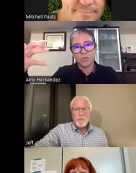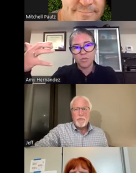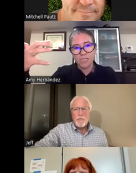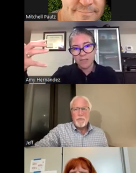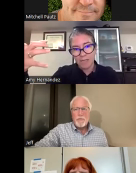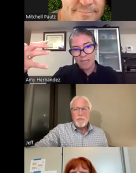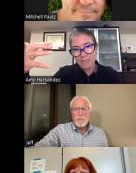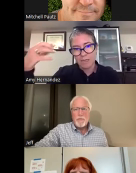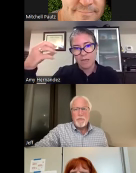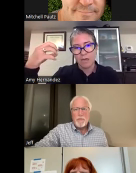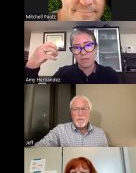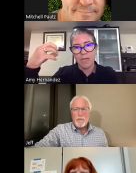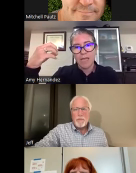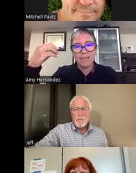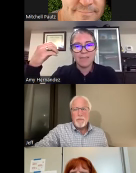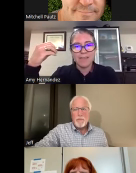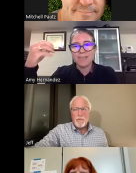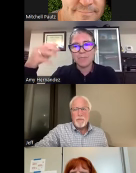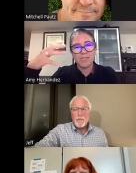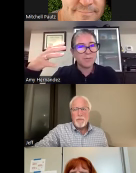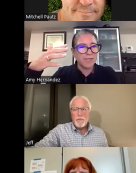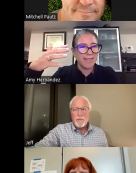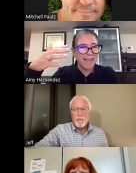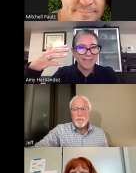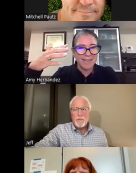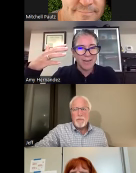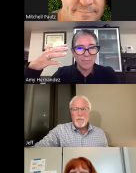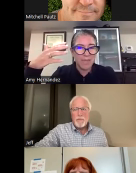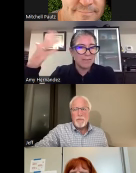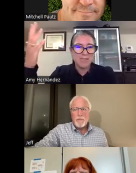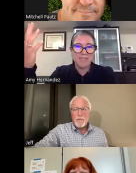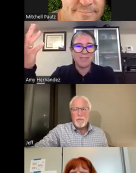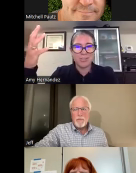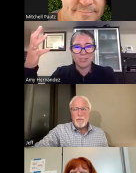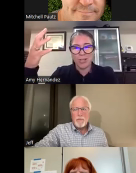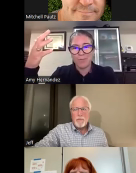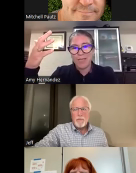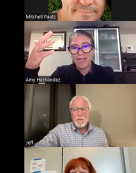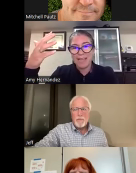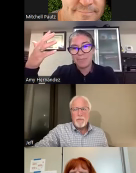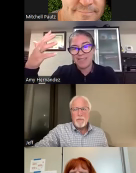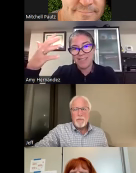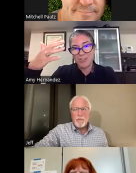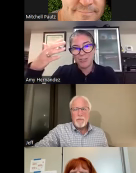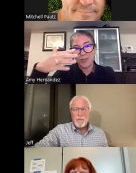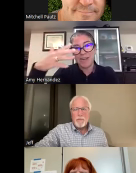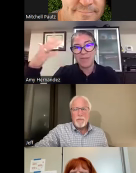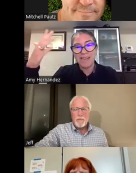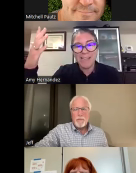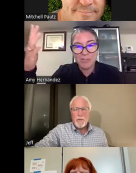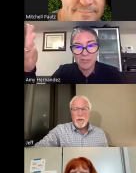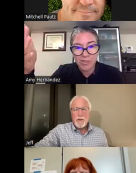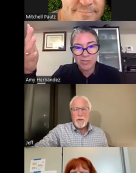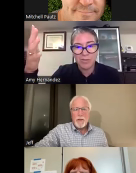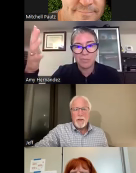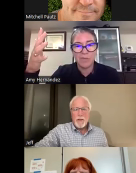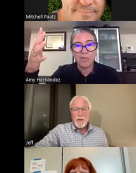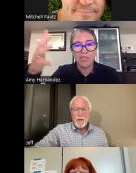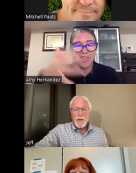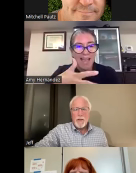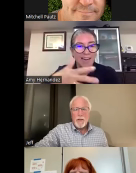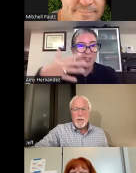that do see the light, there is the perception that BRM skills and mindset should already be natural to